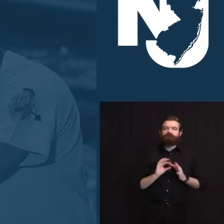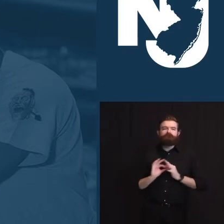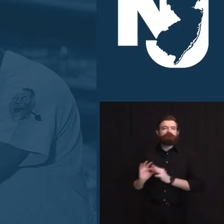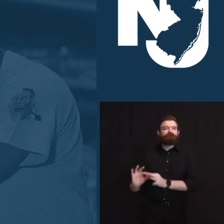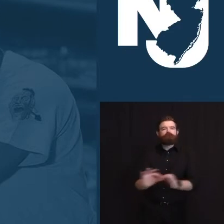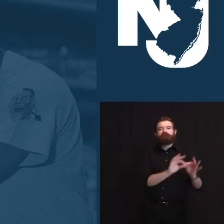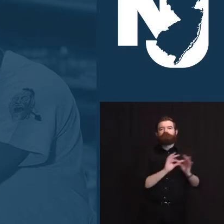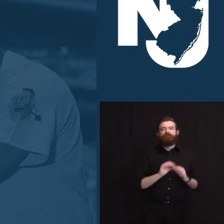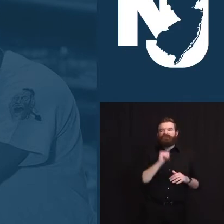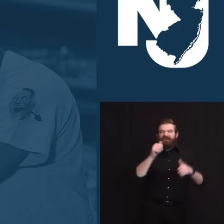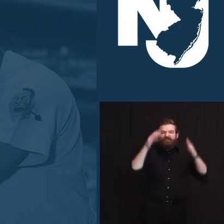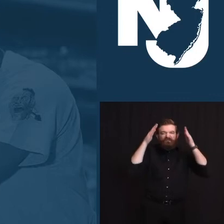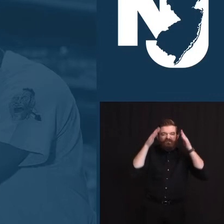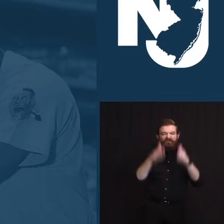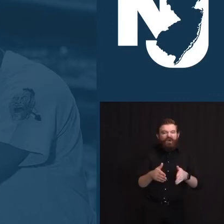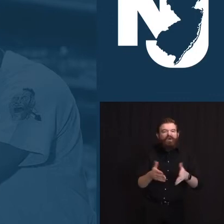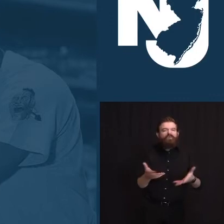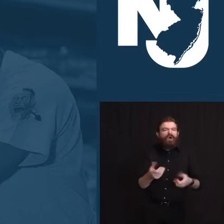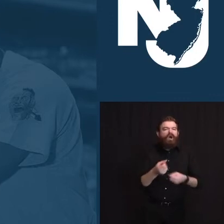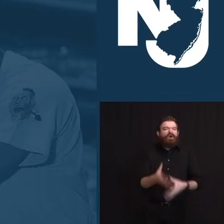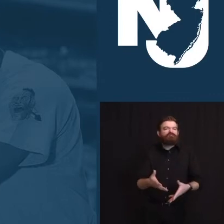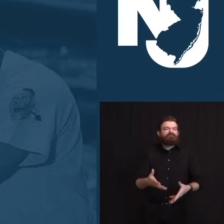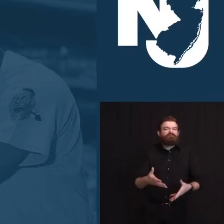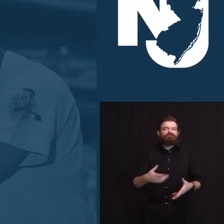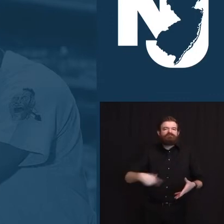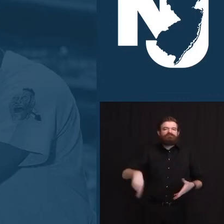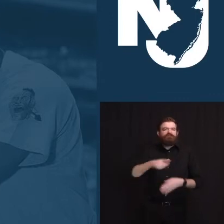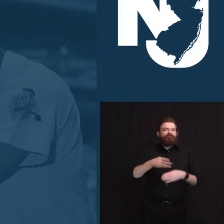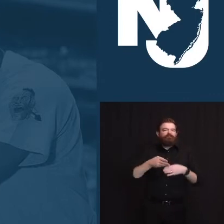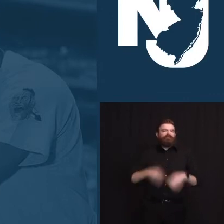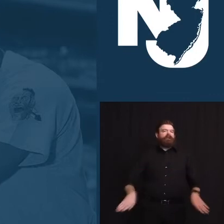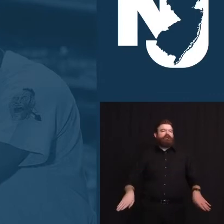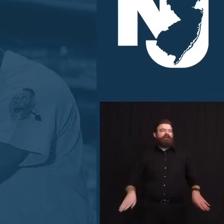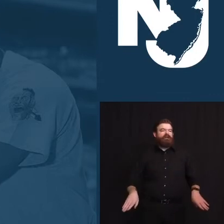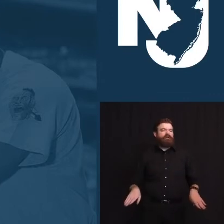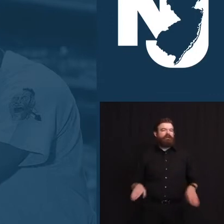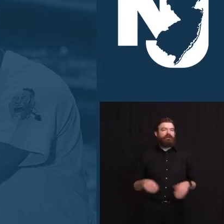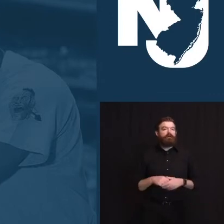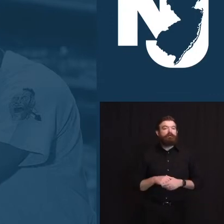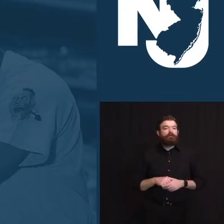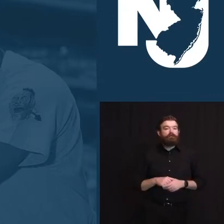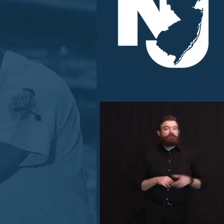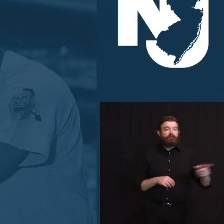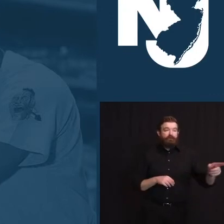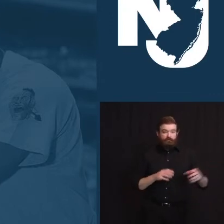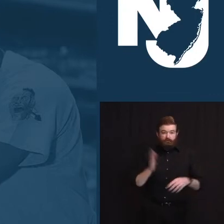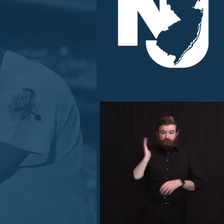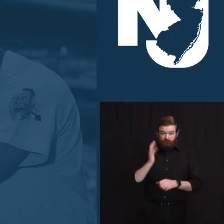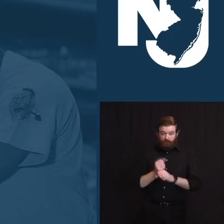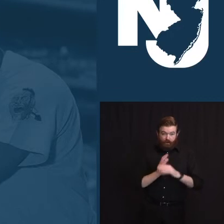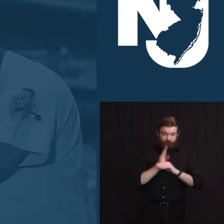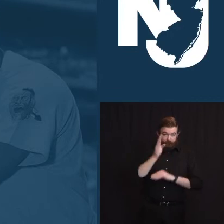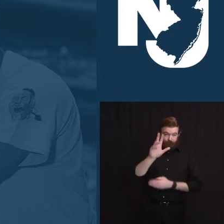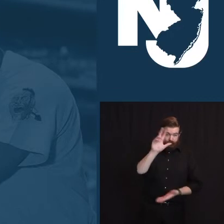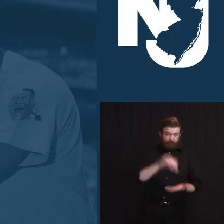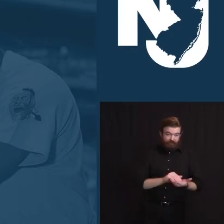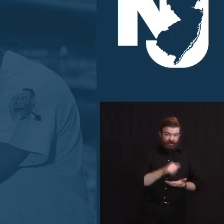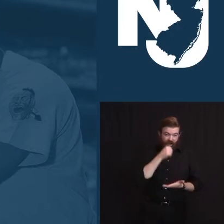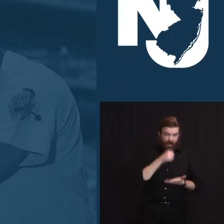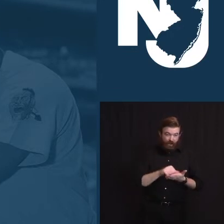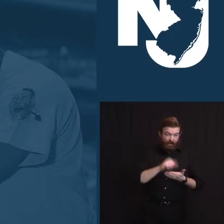received up to 3,000 letters a day, most of it hate mail, because he had replaced a white icon as the king of the hill, Babe